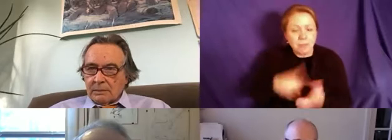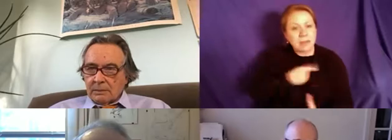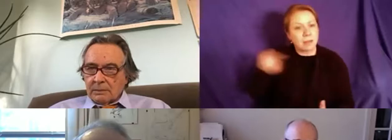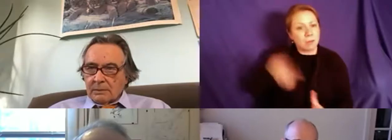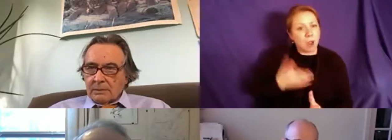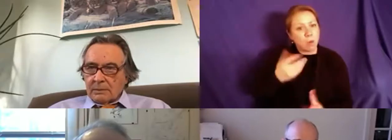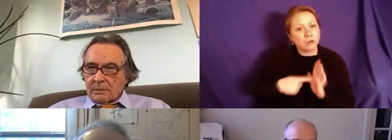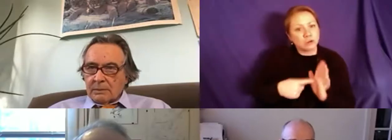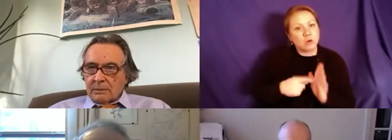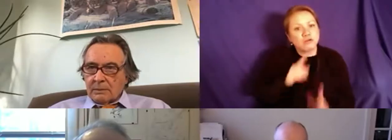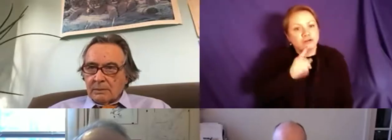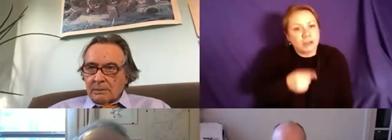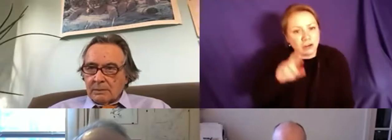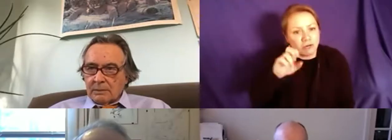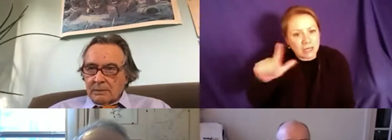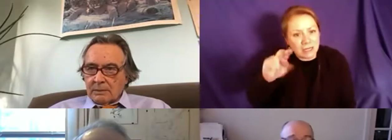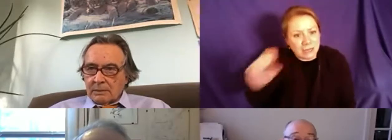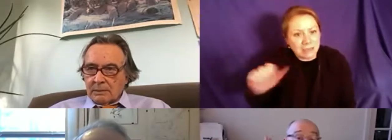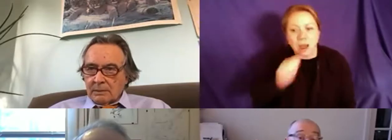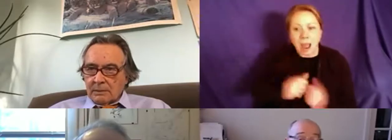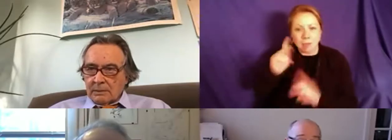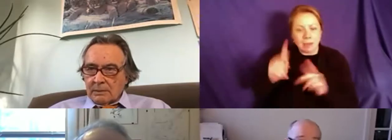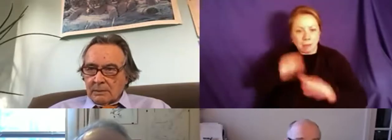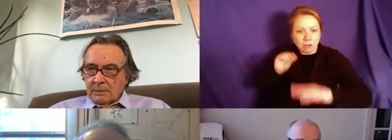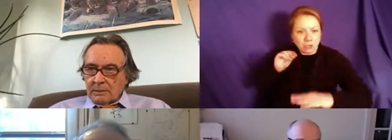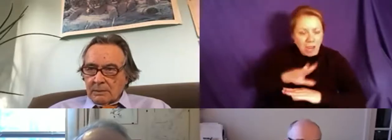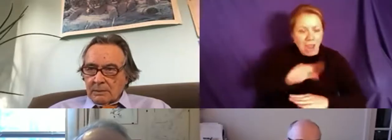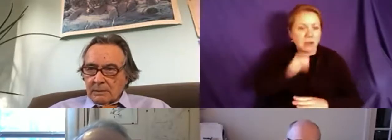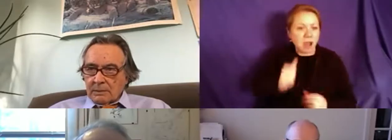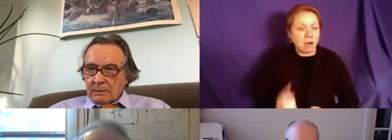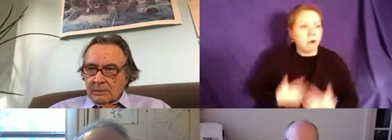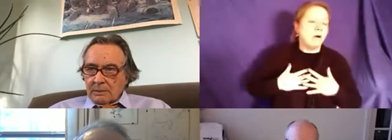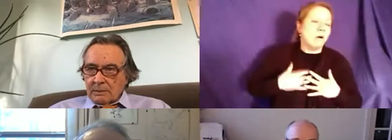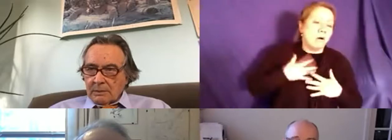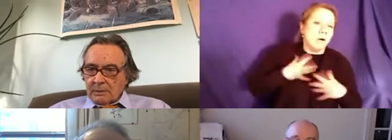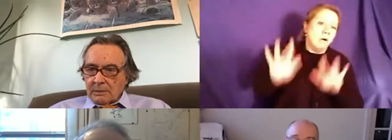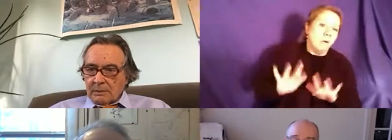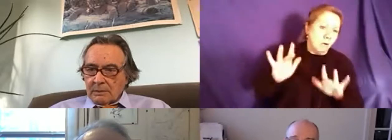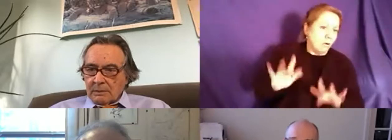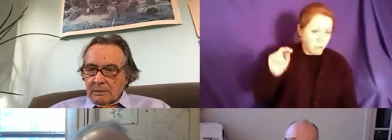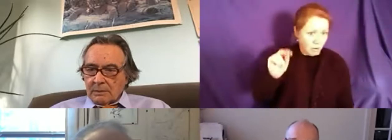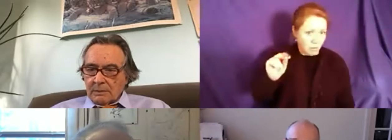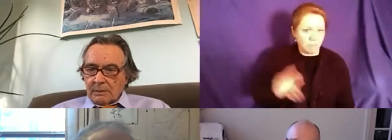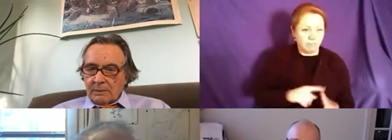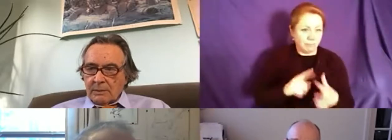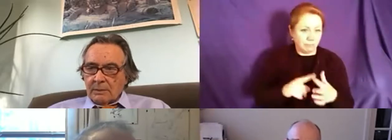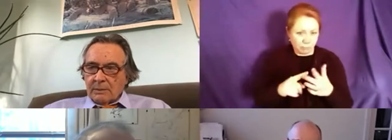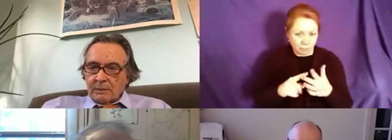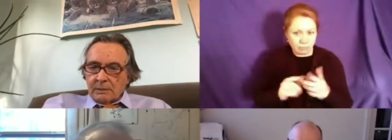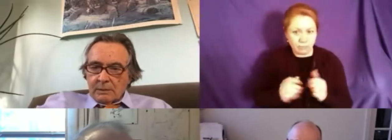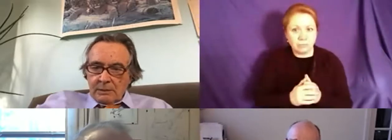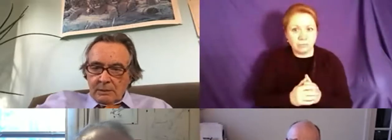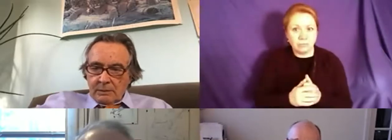it, not the projection of it and not the inspiration porn of disability. And then I've been an